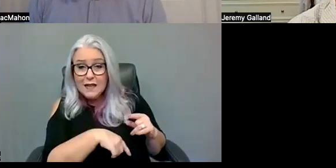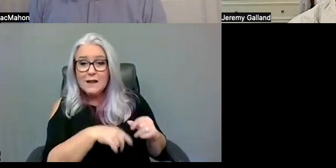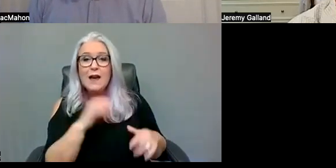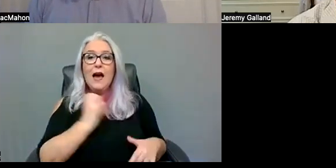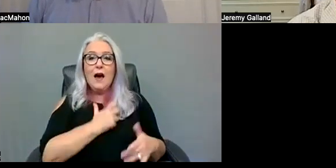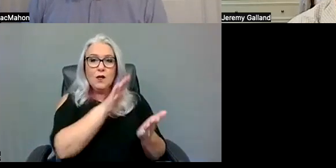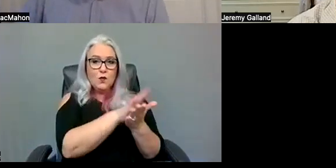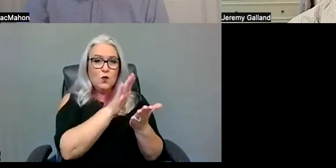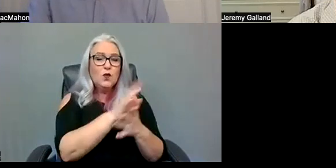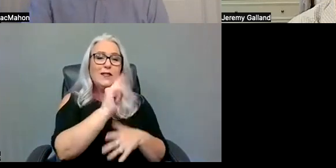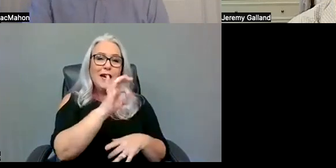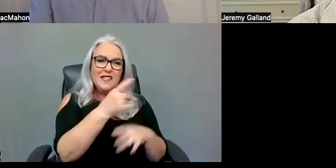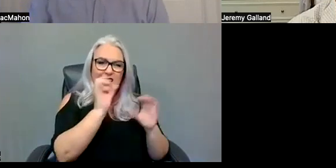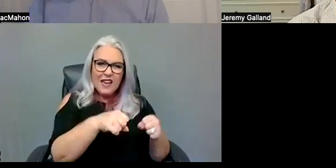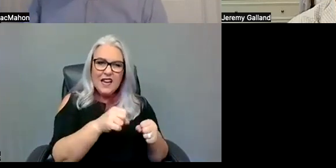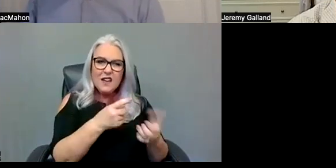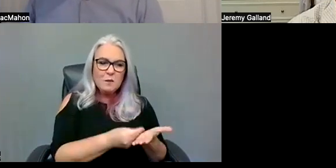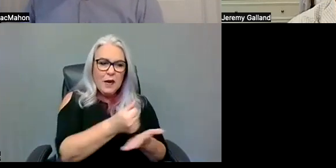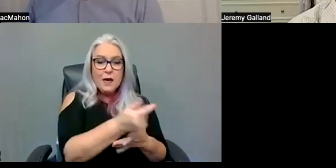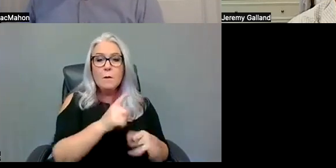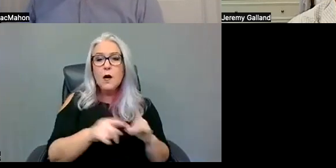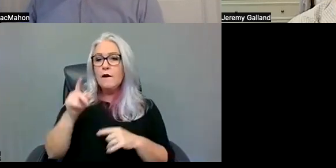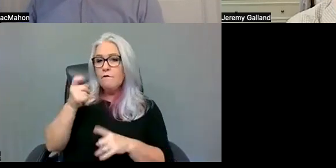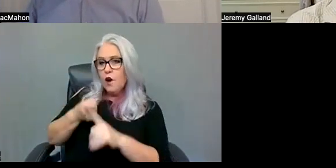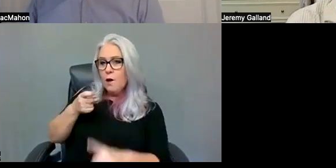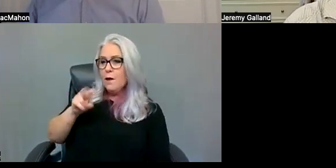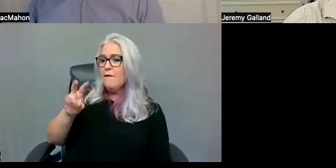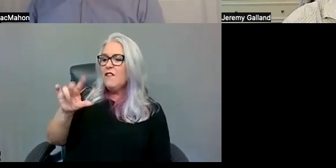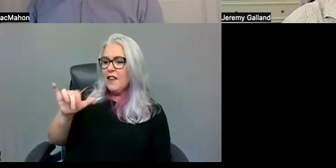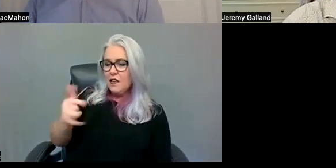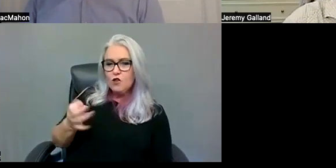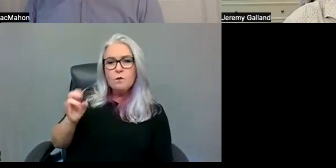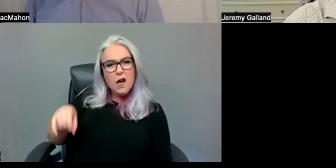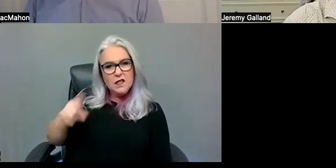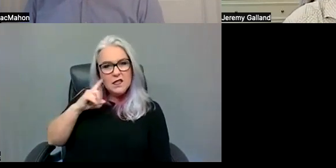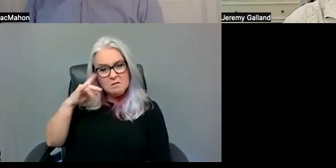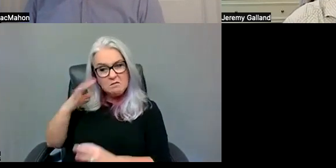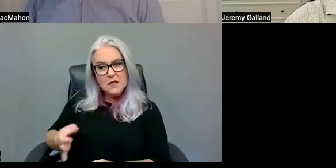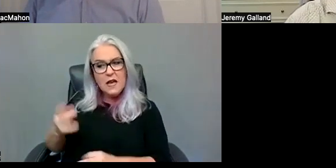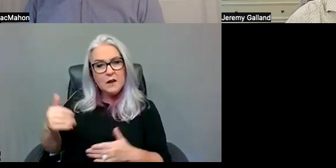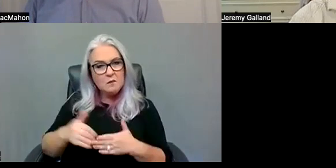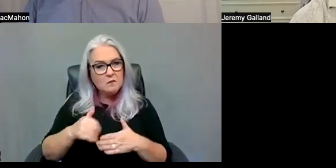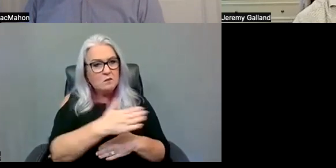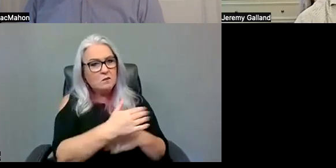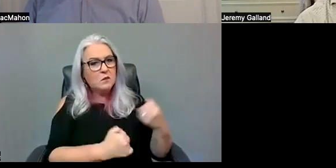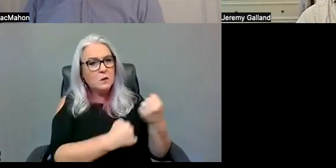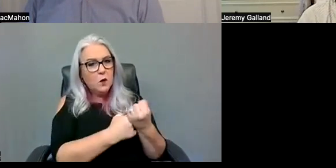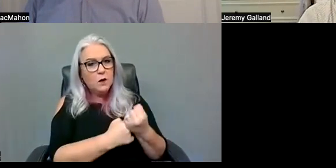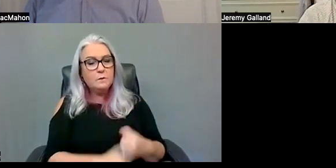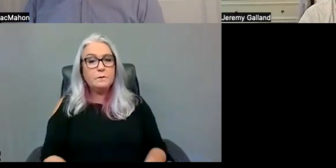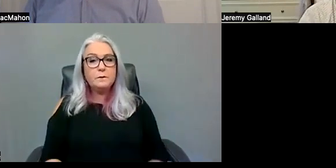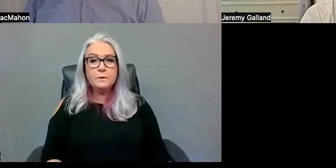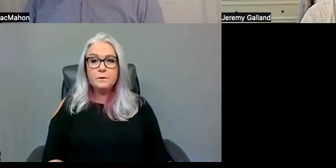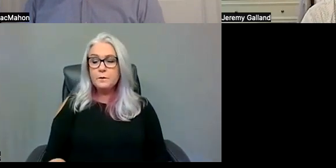afford that, but it's got to come from the village trustees. Thank you. Okay, very good. Okay, here's